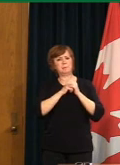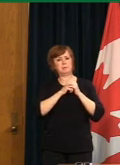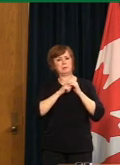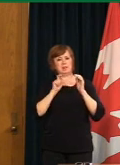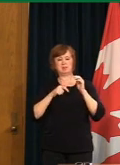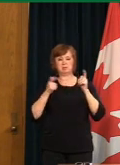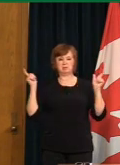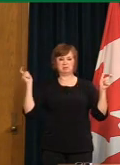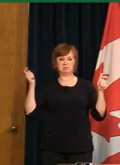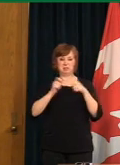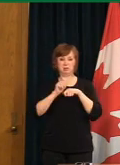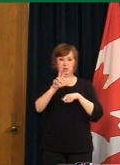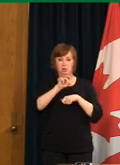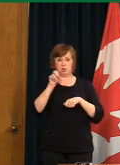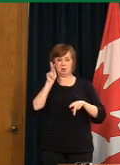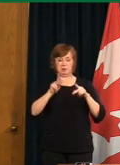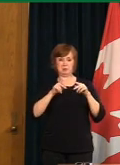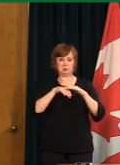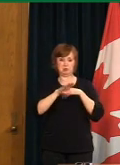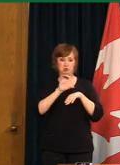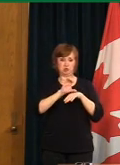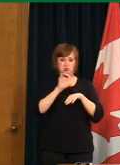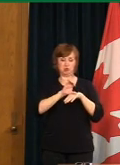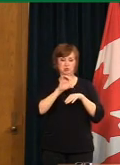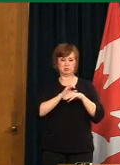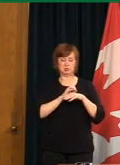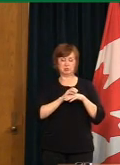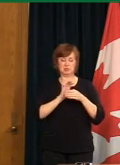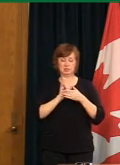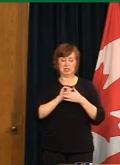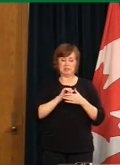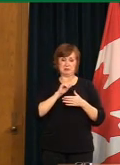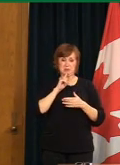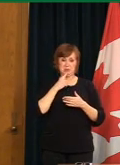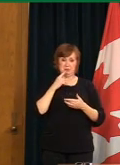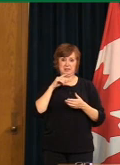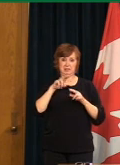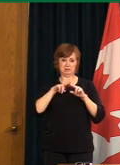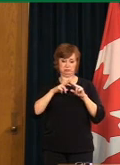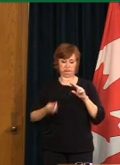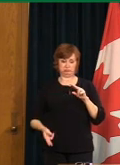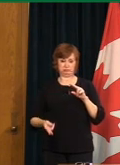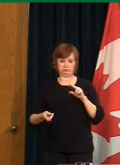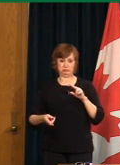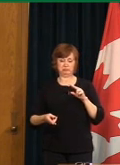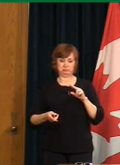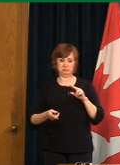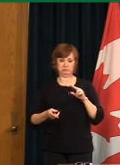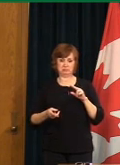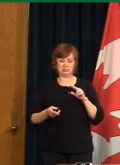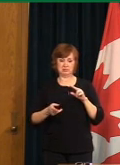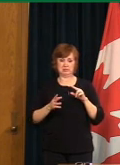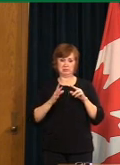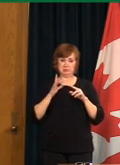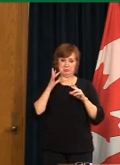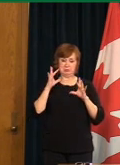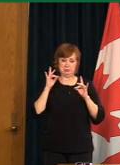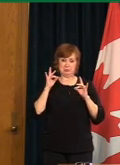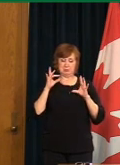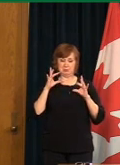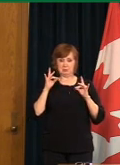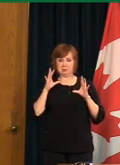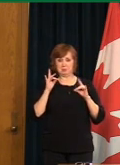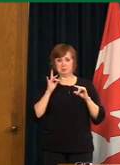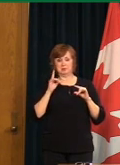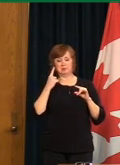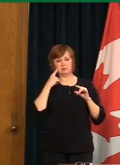30 people is by no means not a sacrifice for many worship services that are conducted across this province that